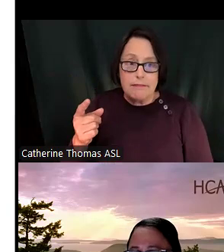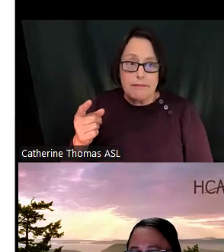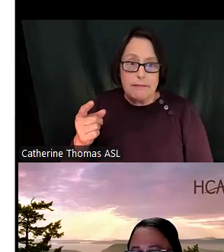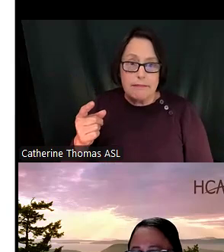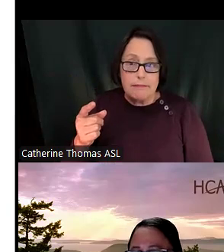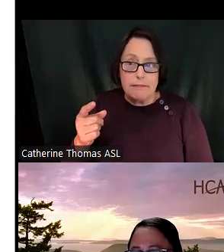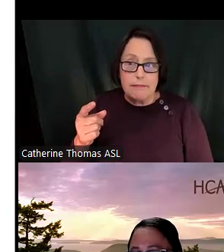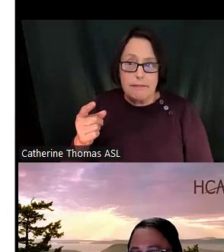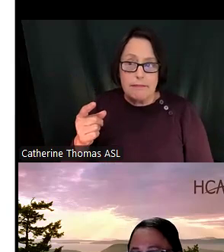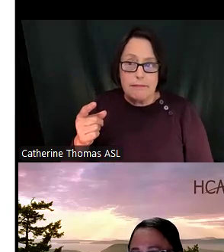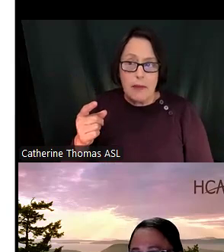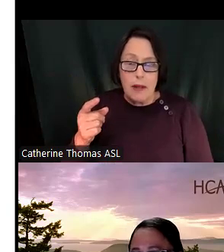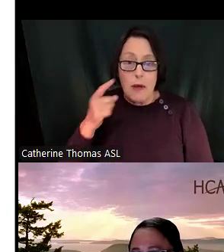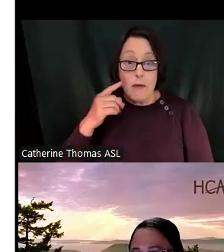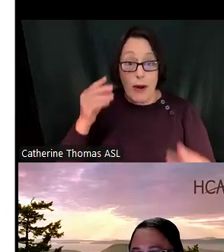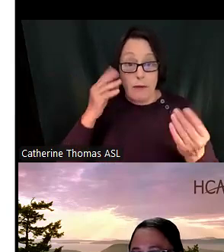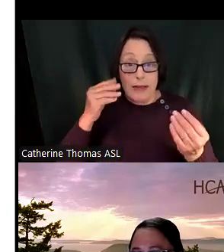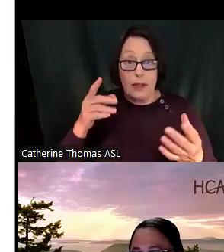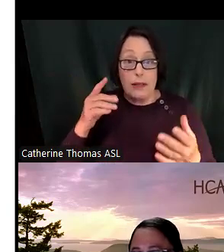documentation provided to clients if